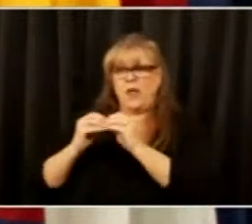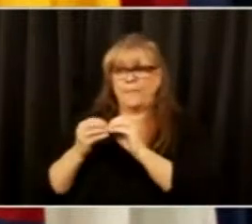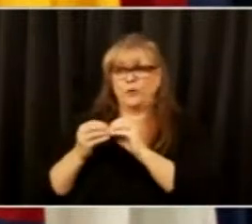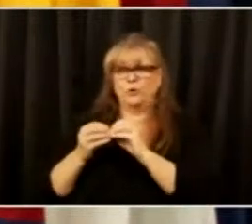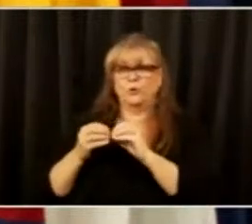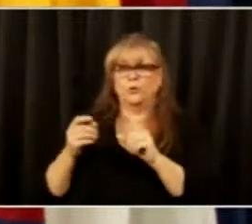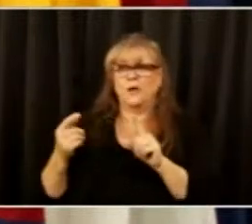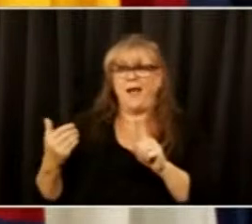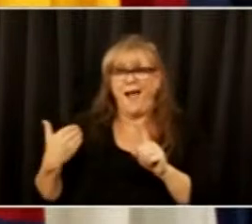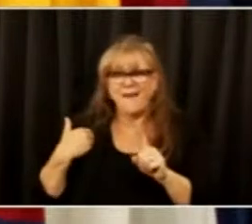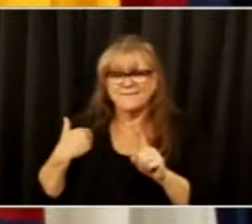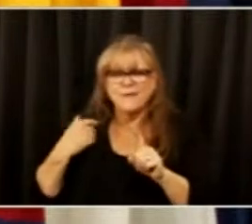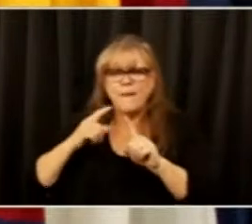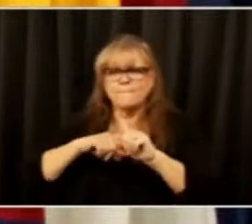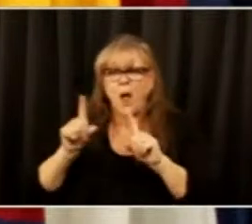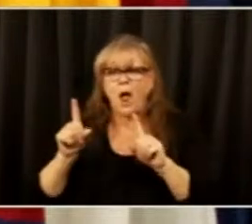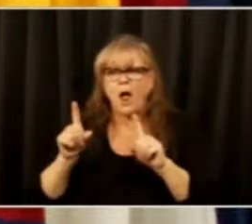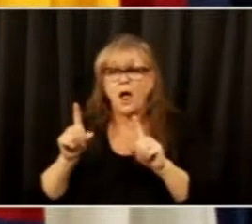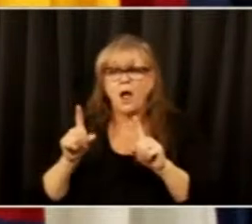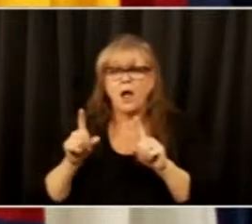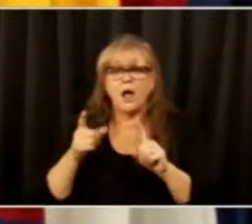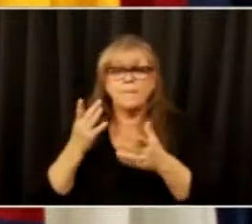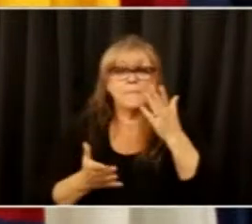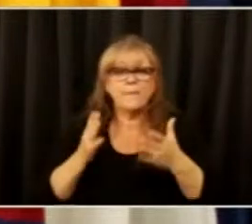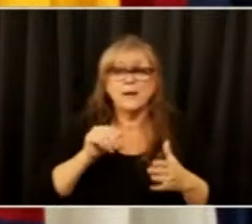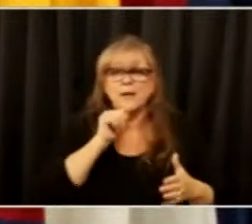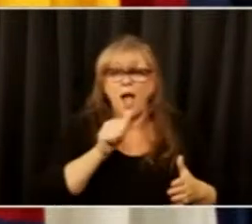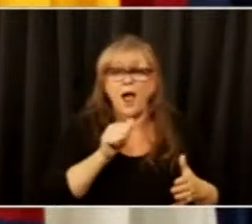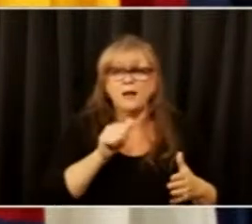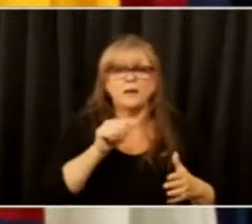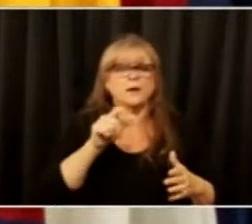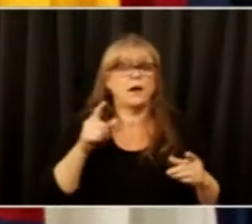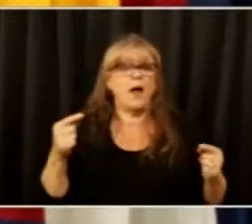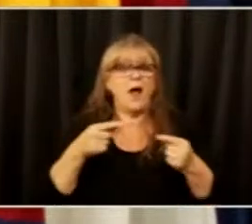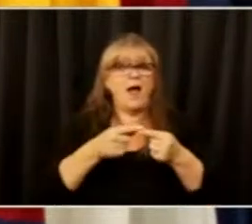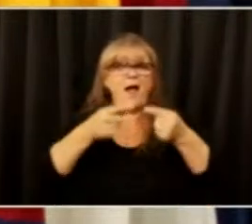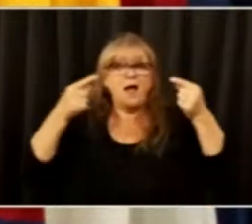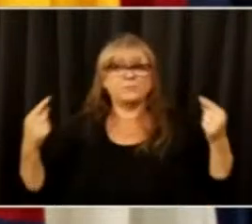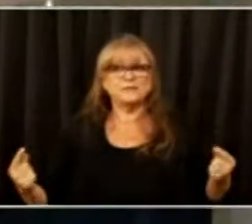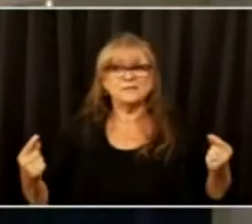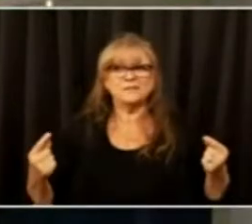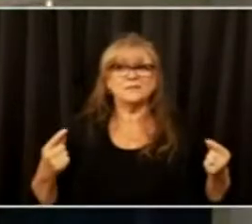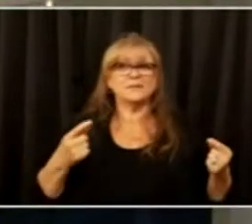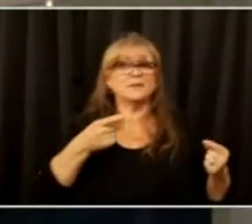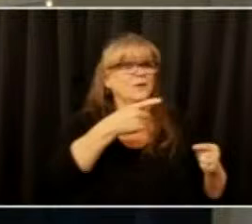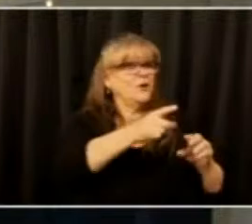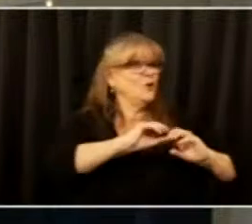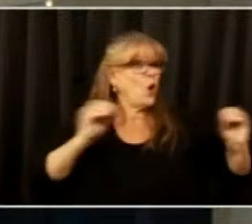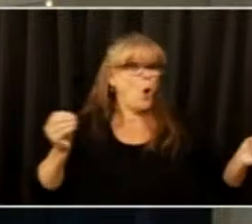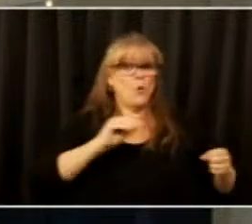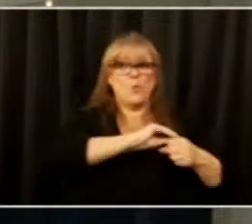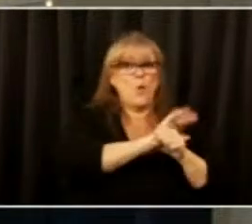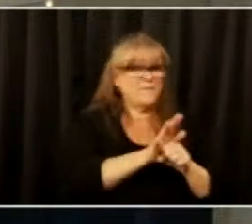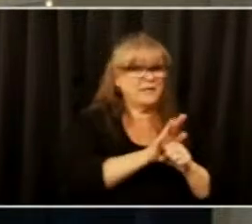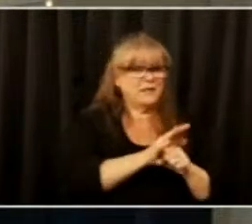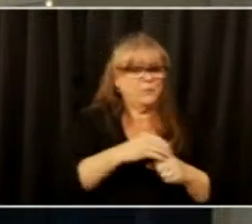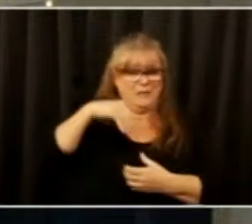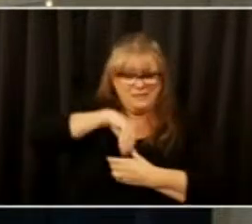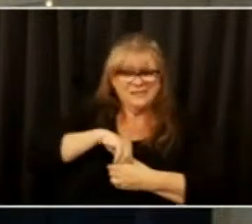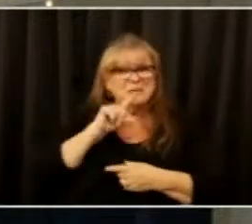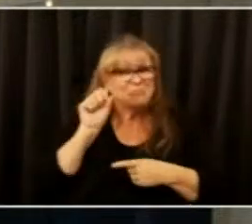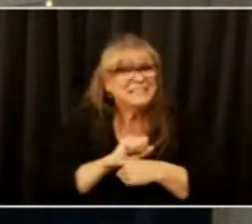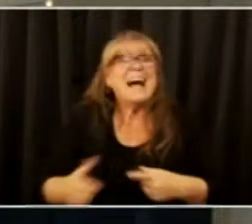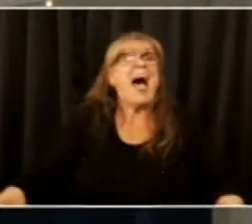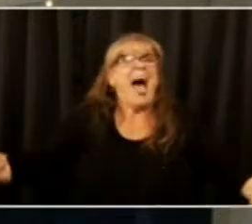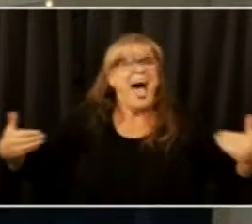negatives in there because it might pick up an infection a day or two after a PCR test would pick it up. Dr. Hurley? Yeah, I mean, I would say that there are definitely